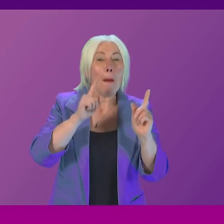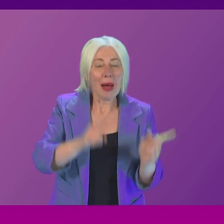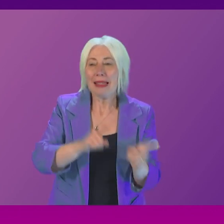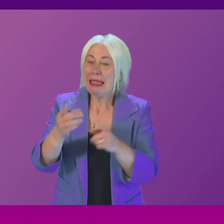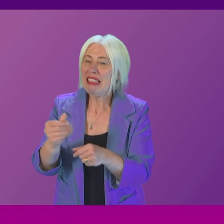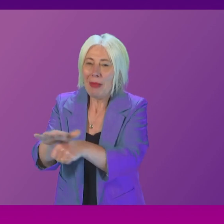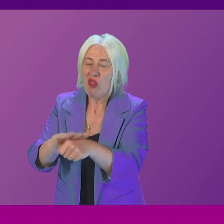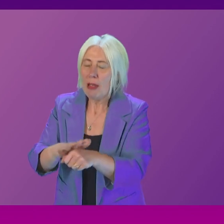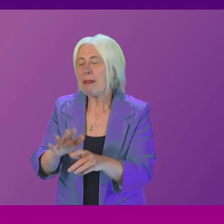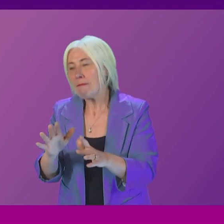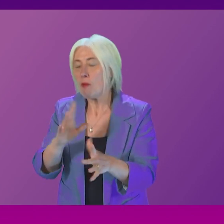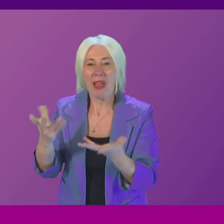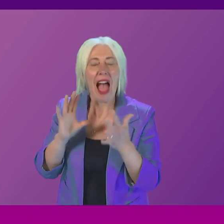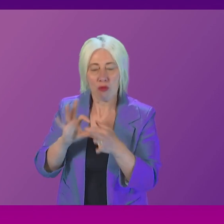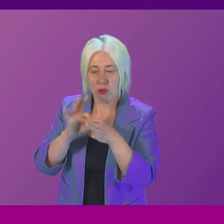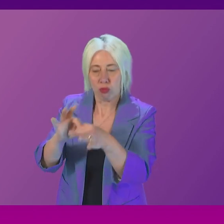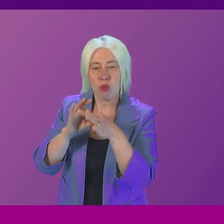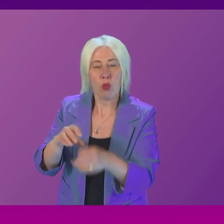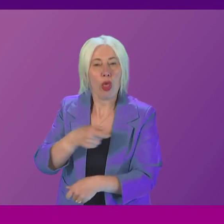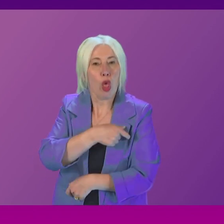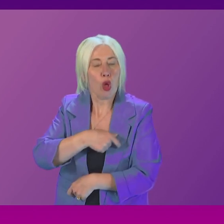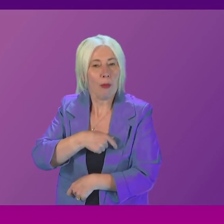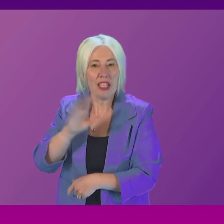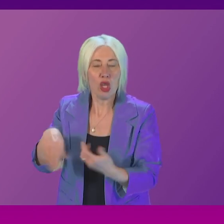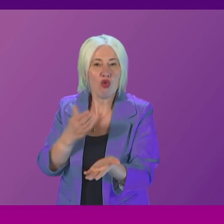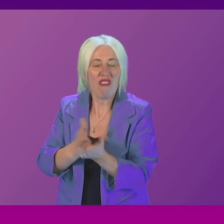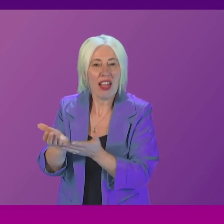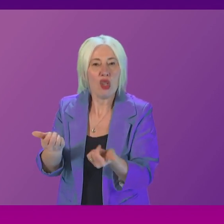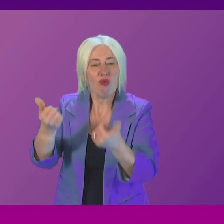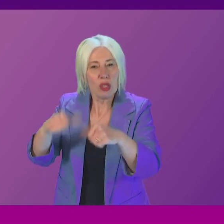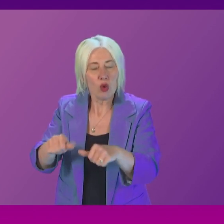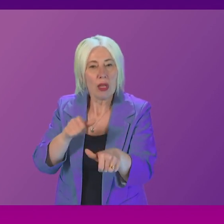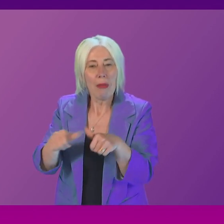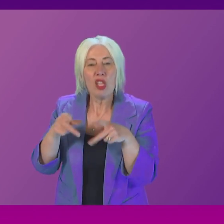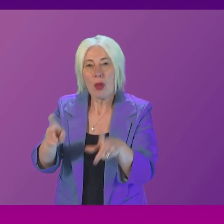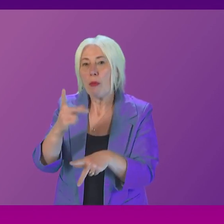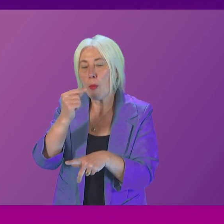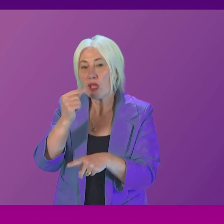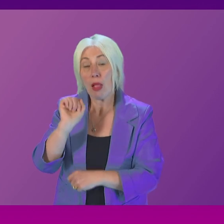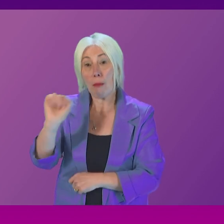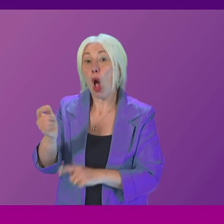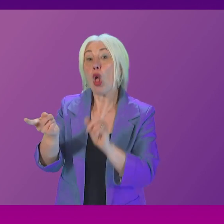we should be willing to work with committee to try to find a resolution as best we possibly can. But I think the comments